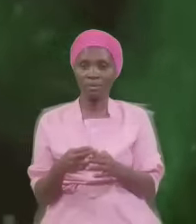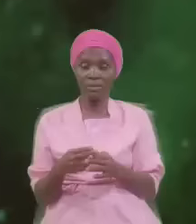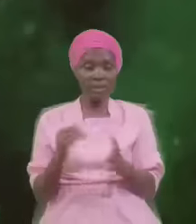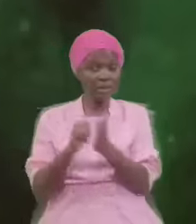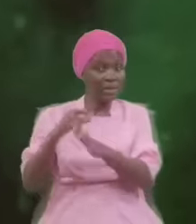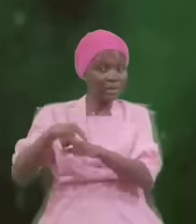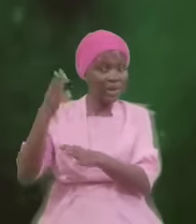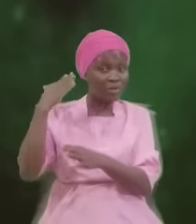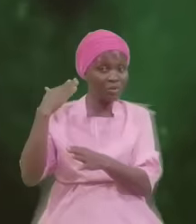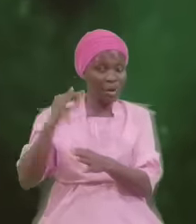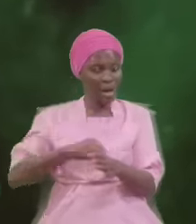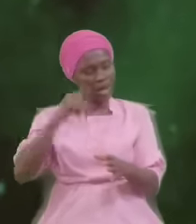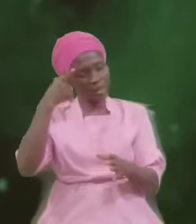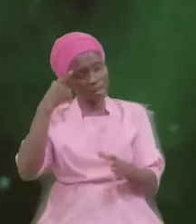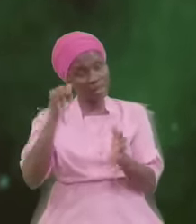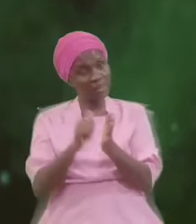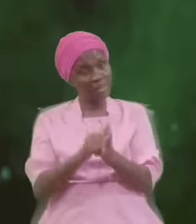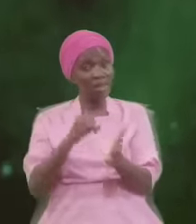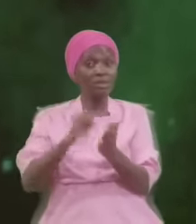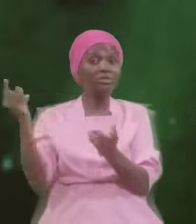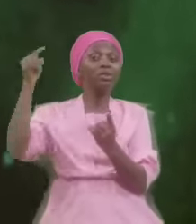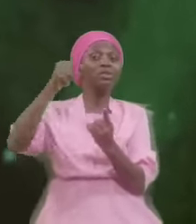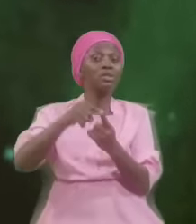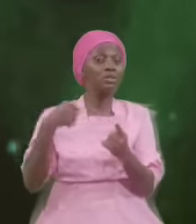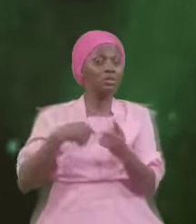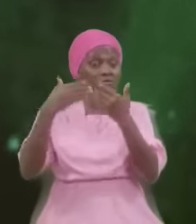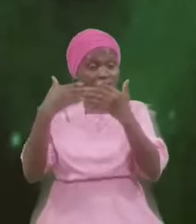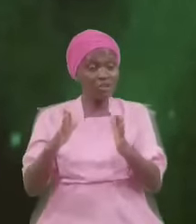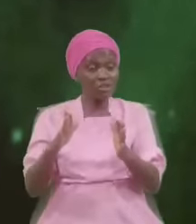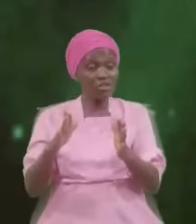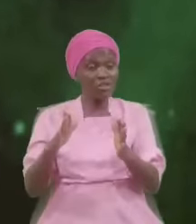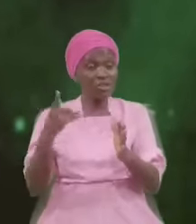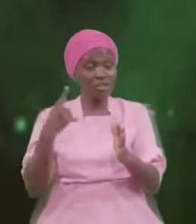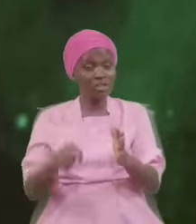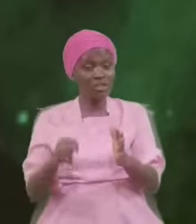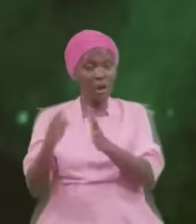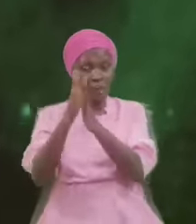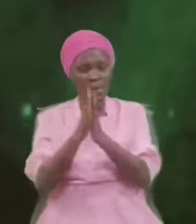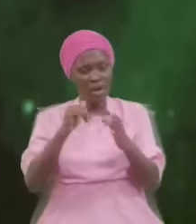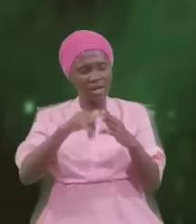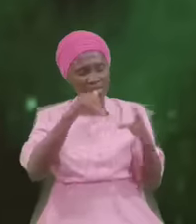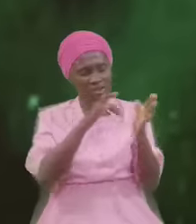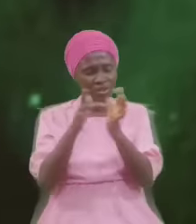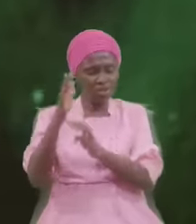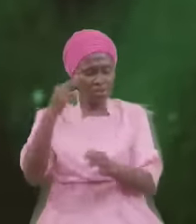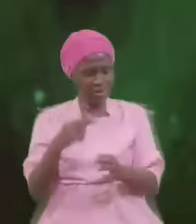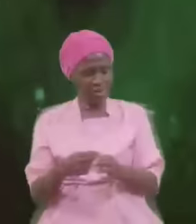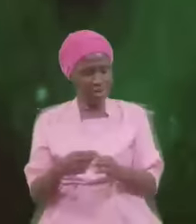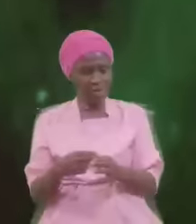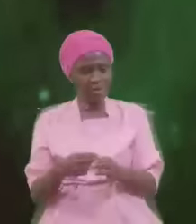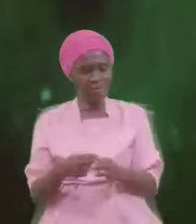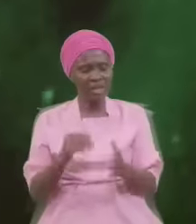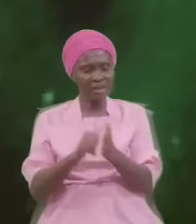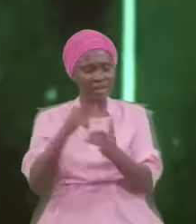I thought it's when you finish the prayer and you say, in Jesus' name, I thought that final amen will do